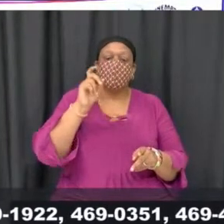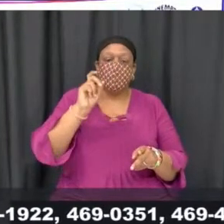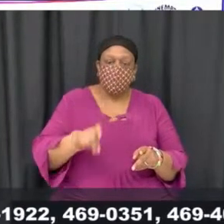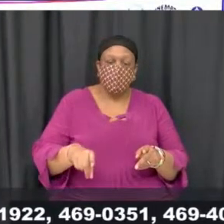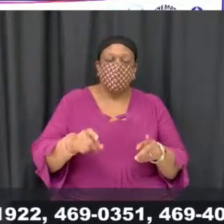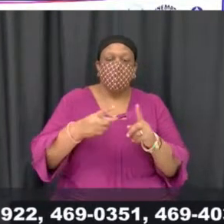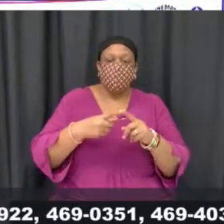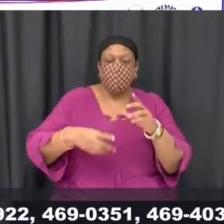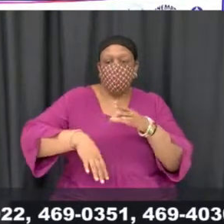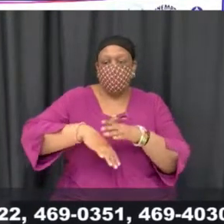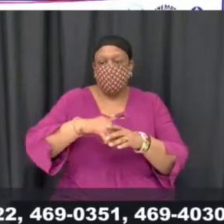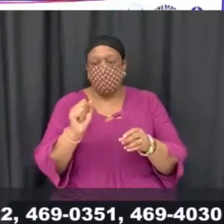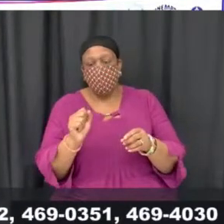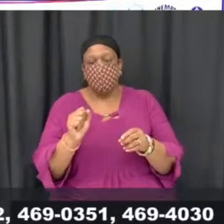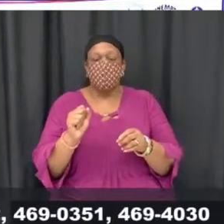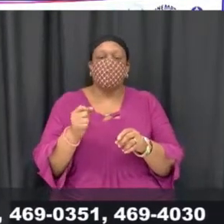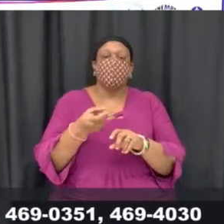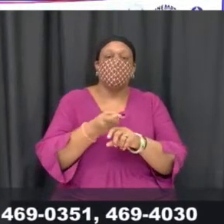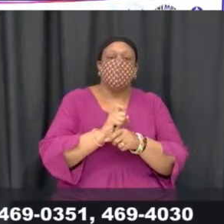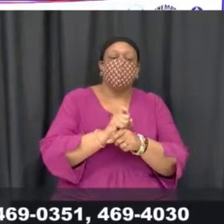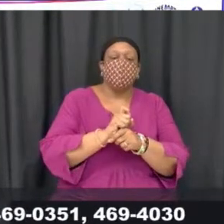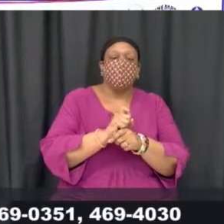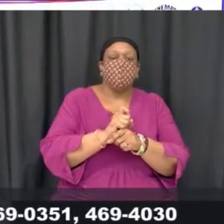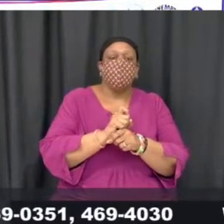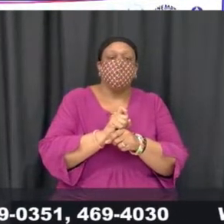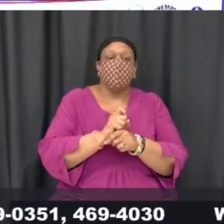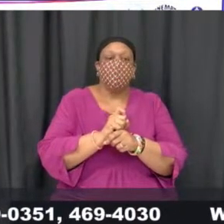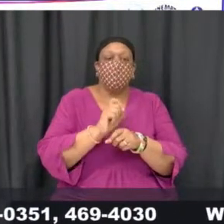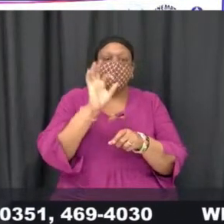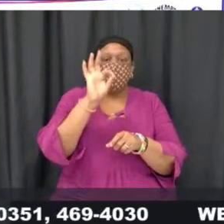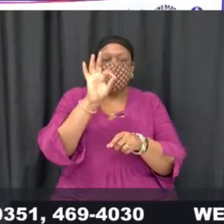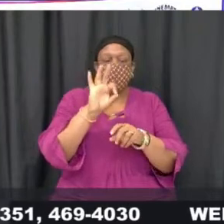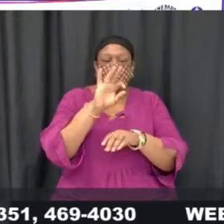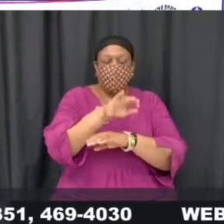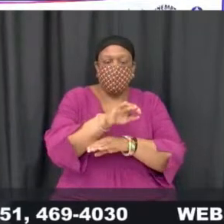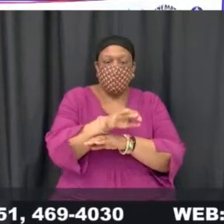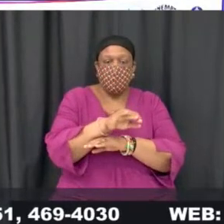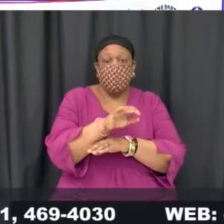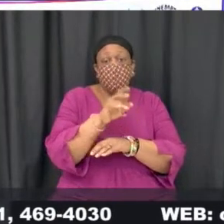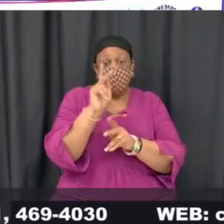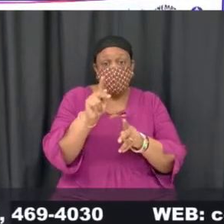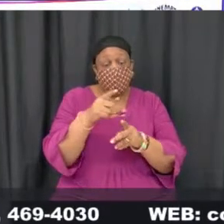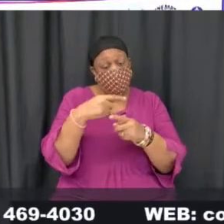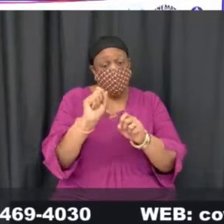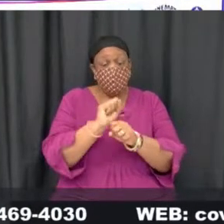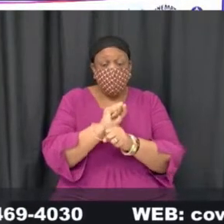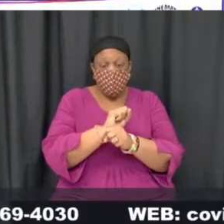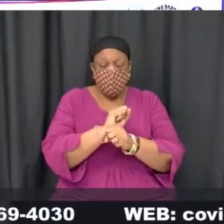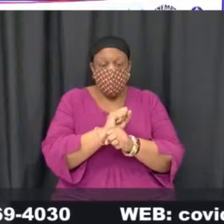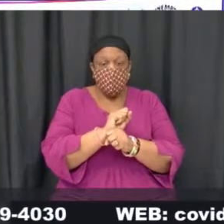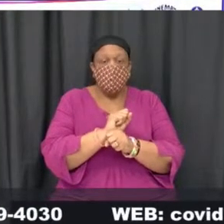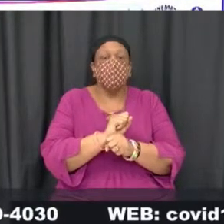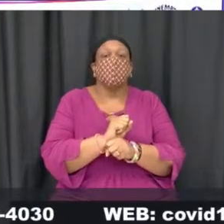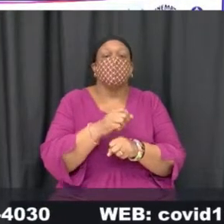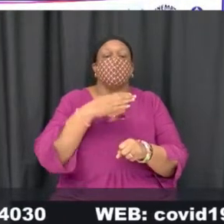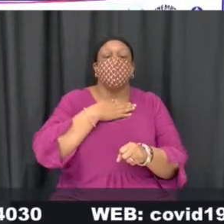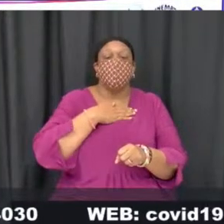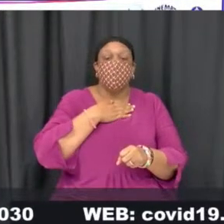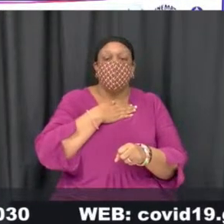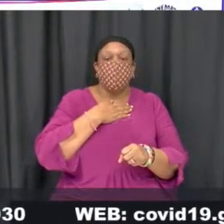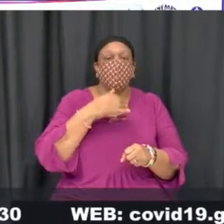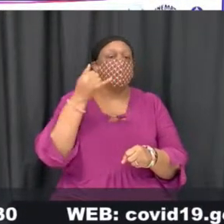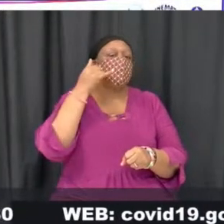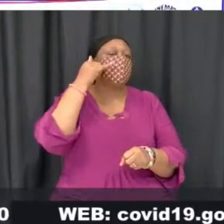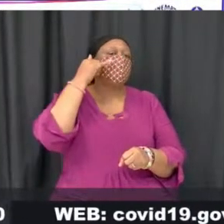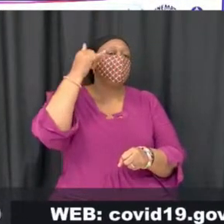first obtain approval of the Commissioner of Police to do so. So if you're not an essential worker and you're not traveling